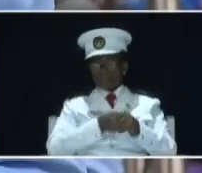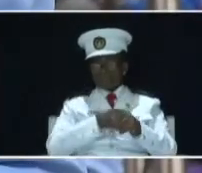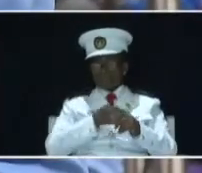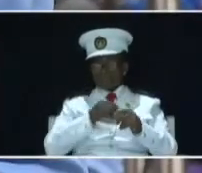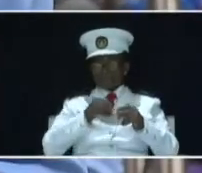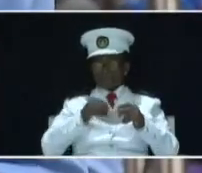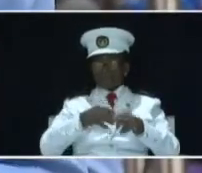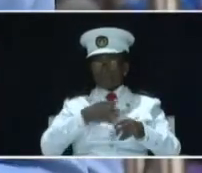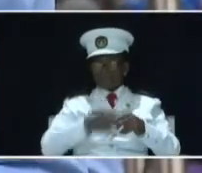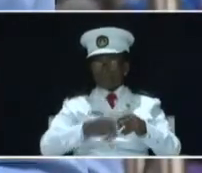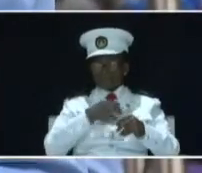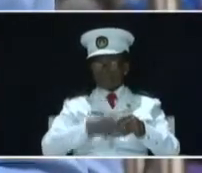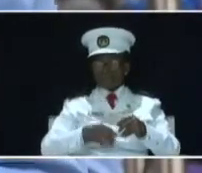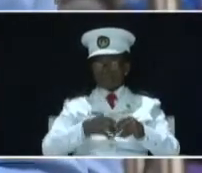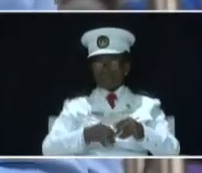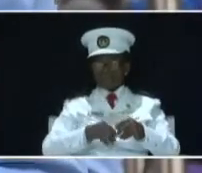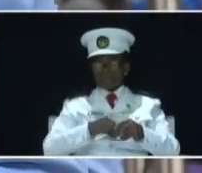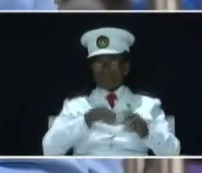who will volunteer?